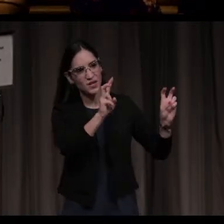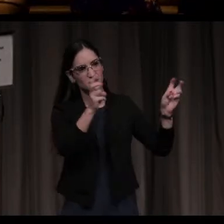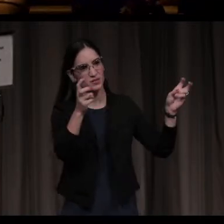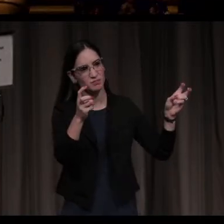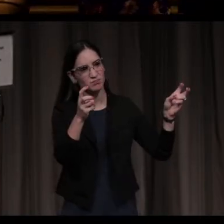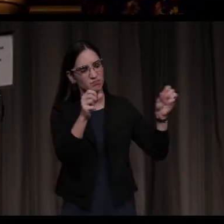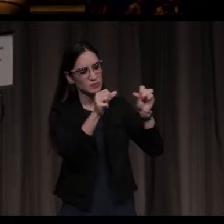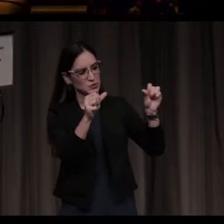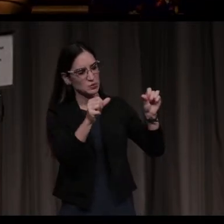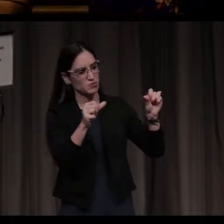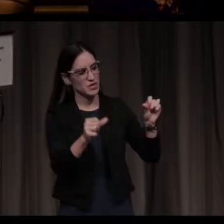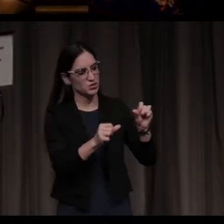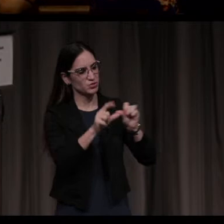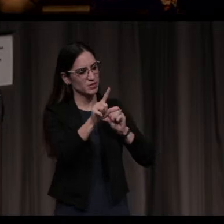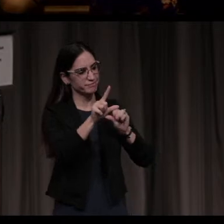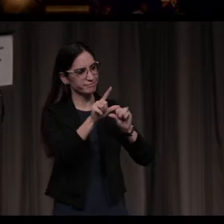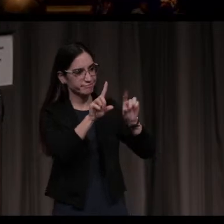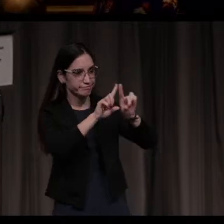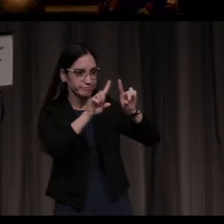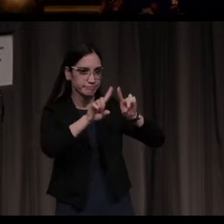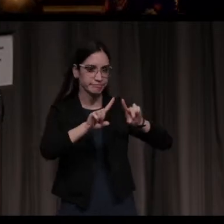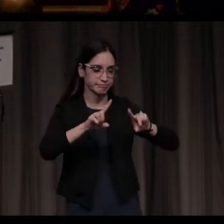American, Russian, and